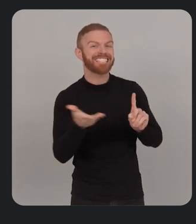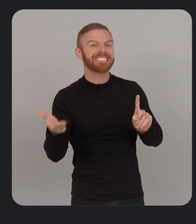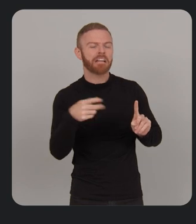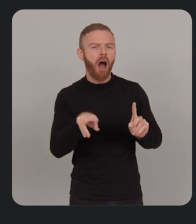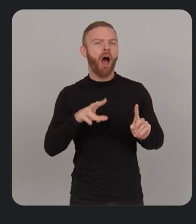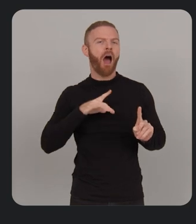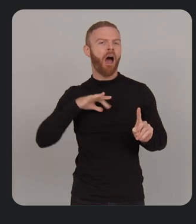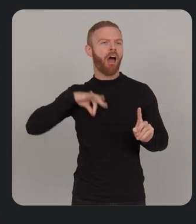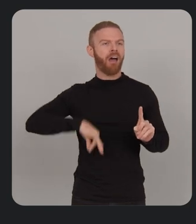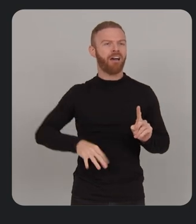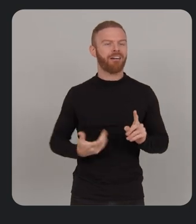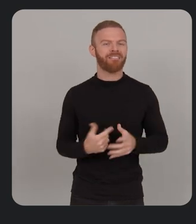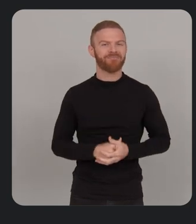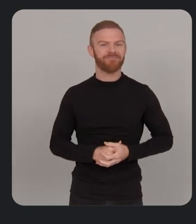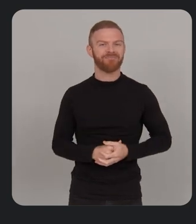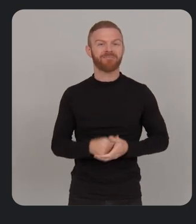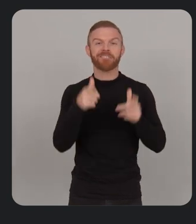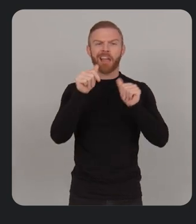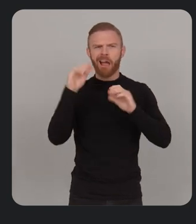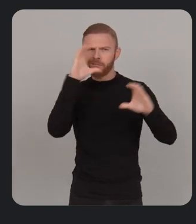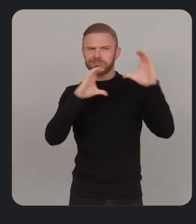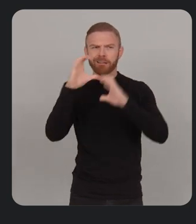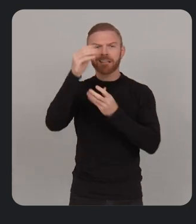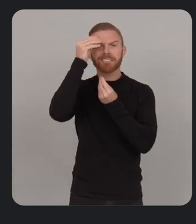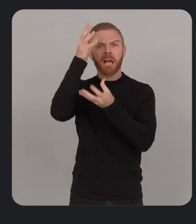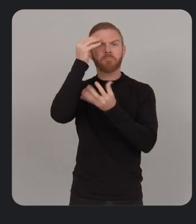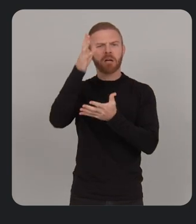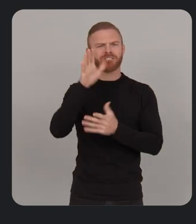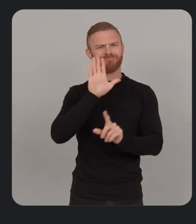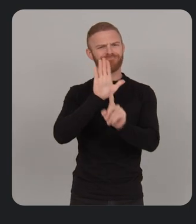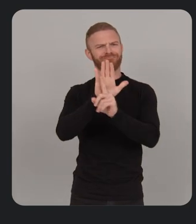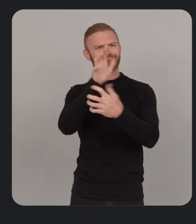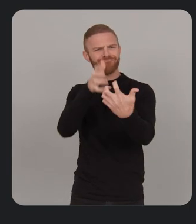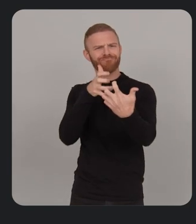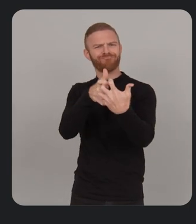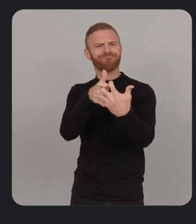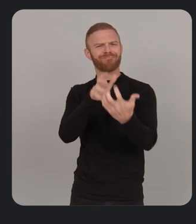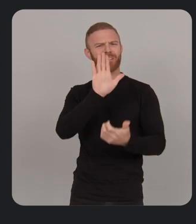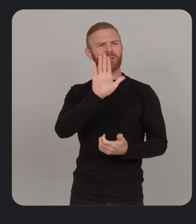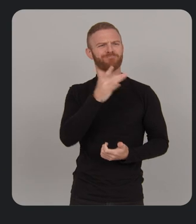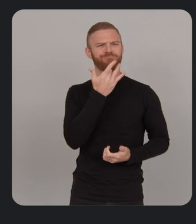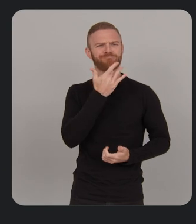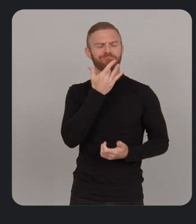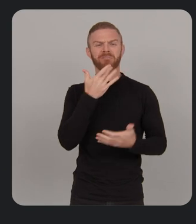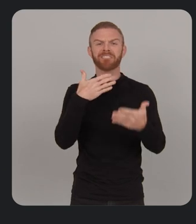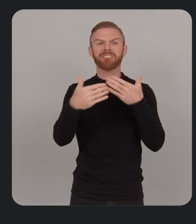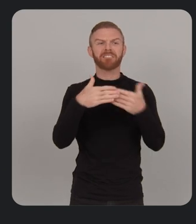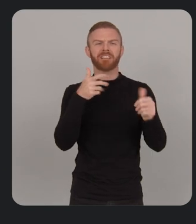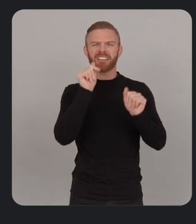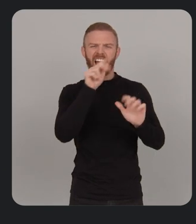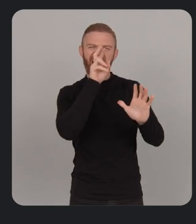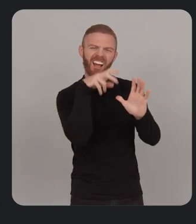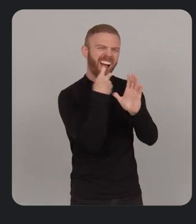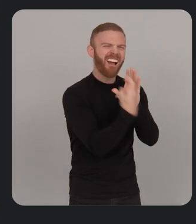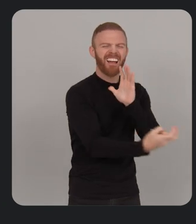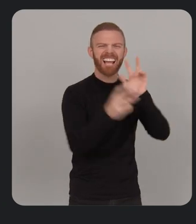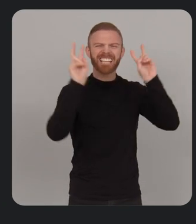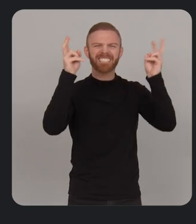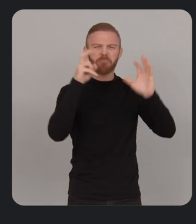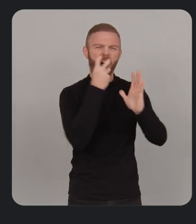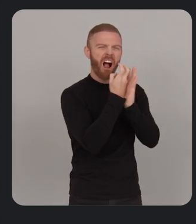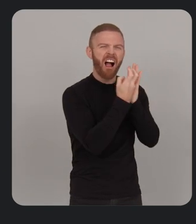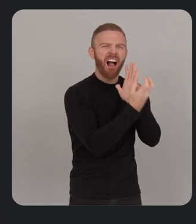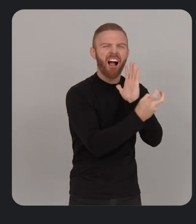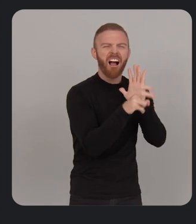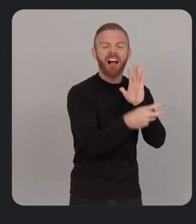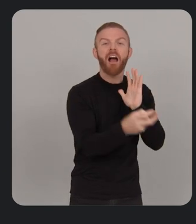useful. And you can explore information in a way that makes sense to you, whether that's going deeper on the topic as